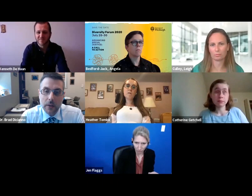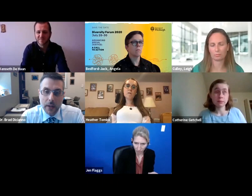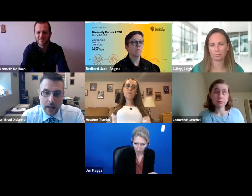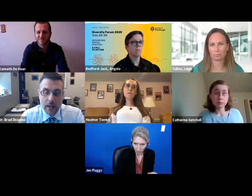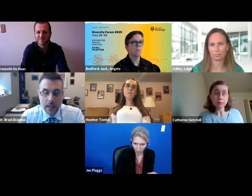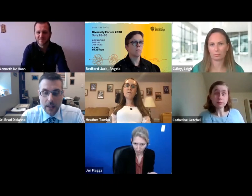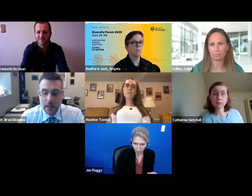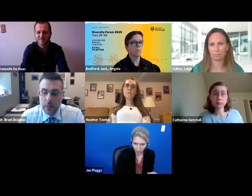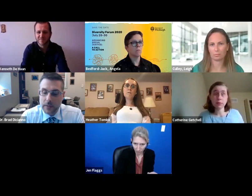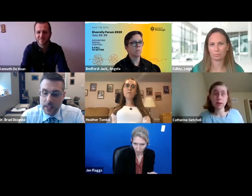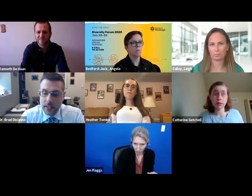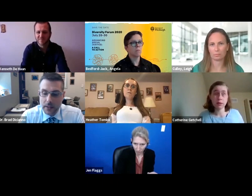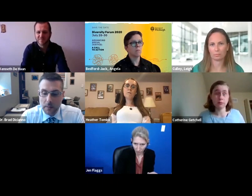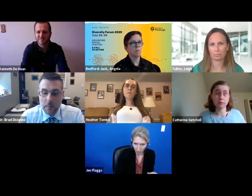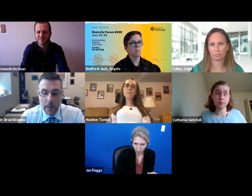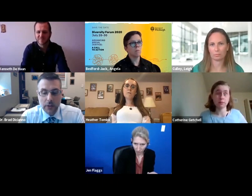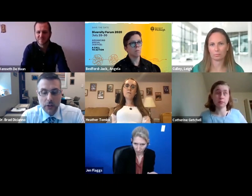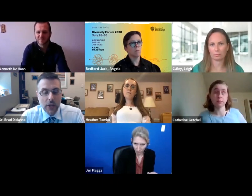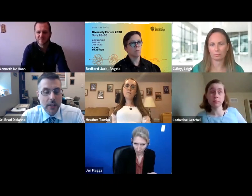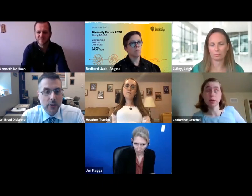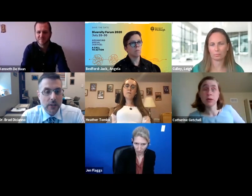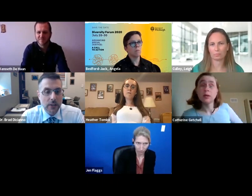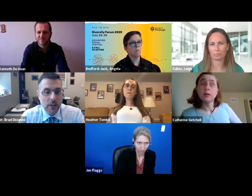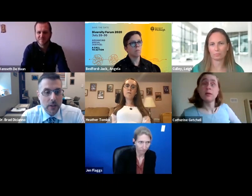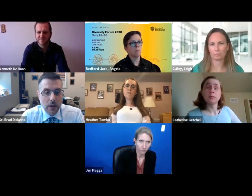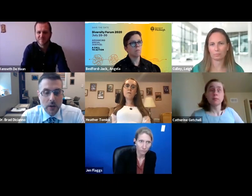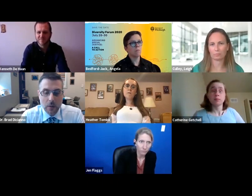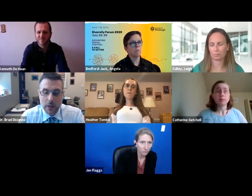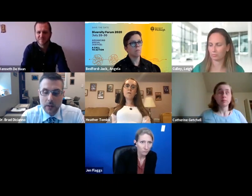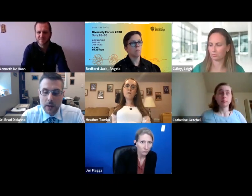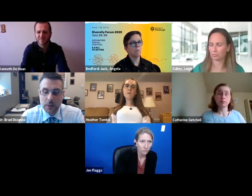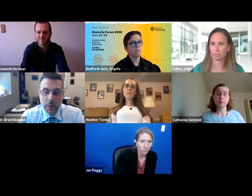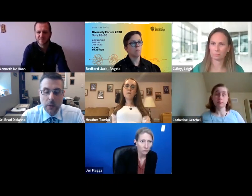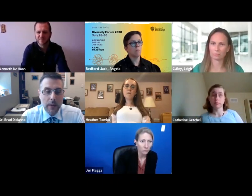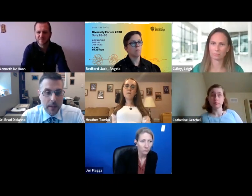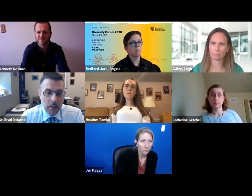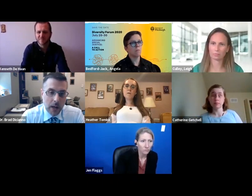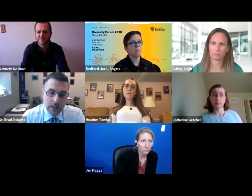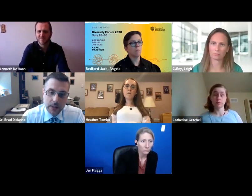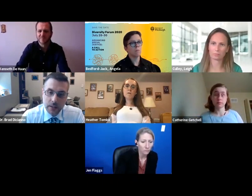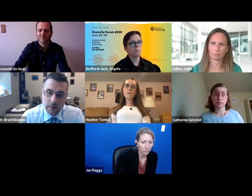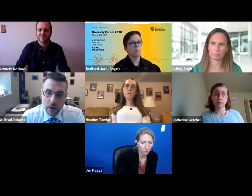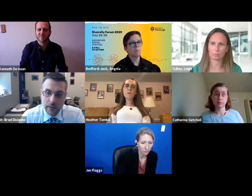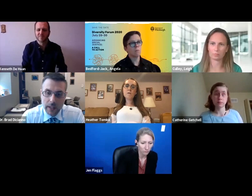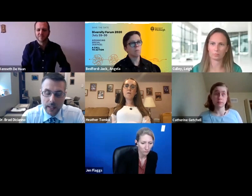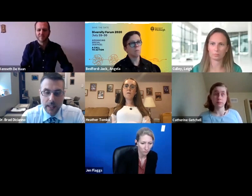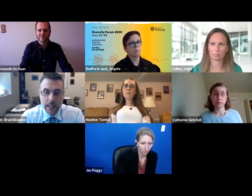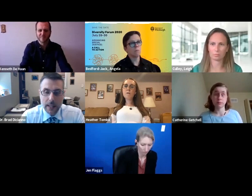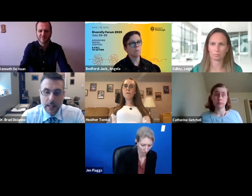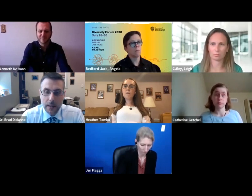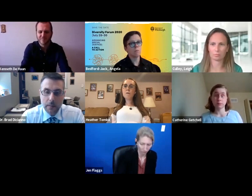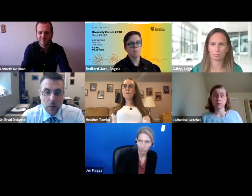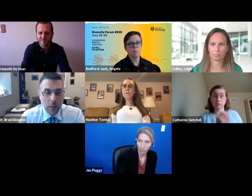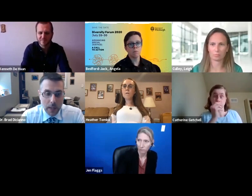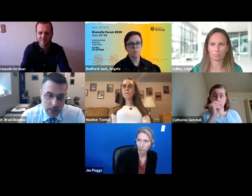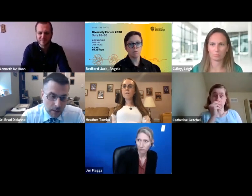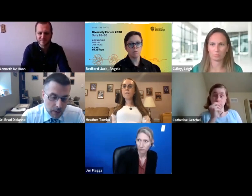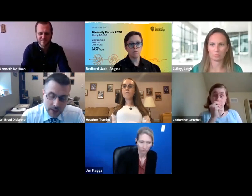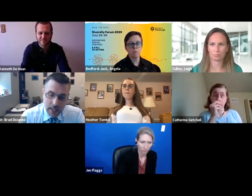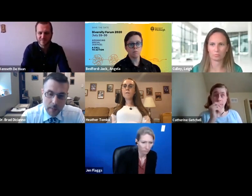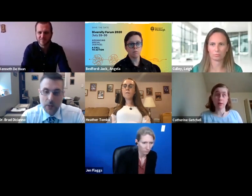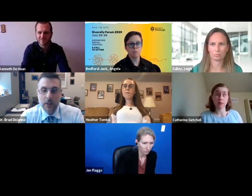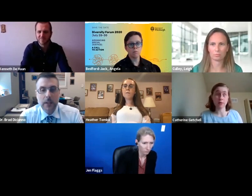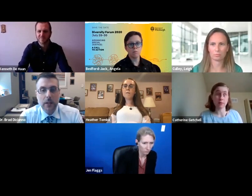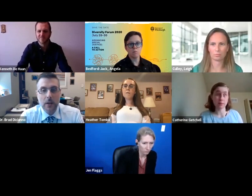rights in healthcare. And we've seen some major changes occur with hospital ethics policies evolving. UPMC,